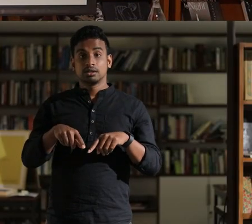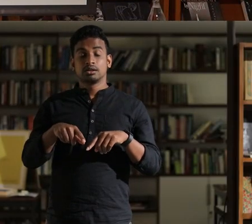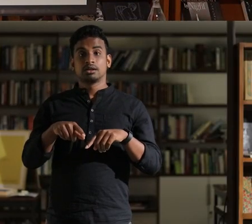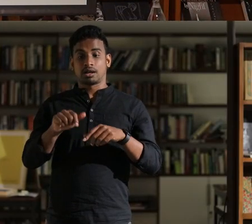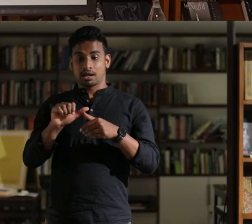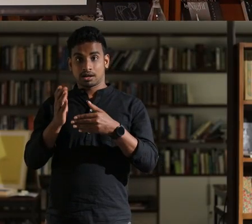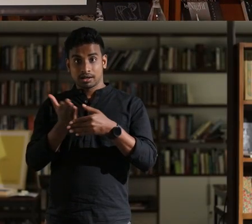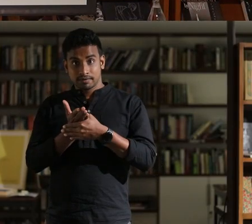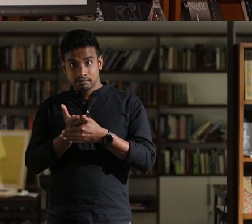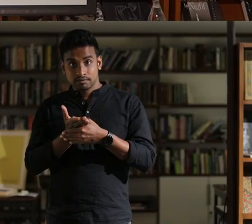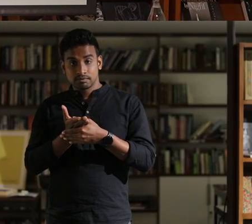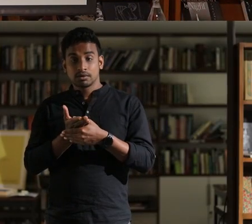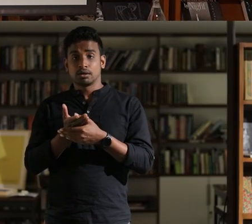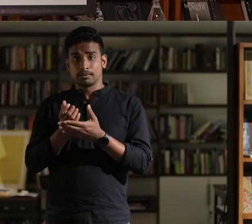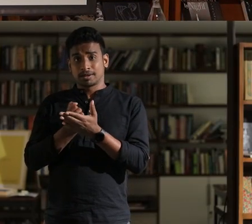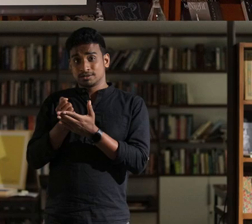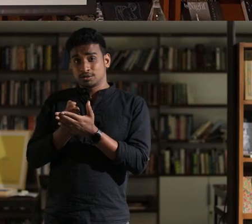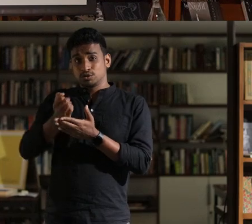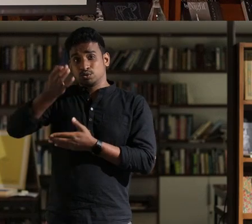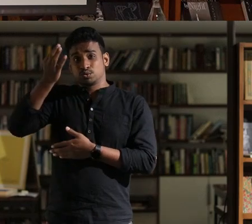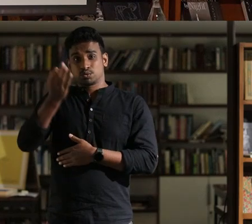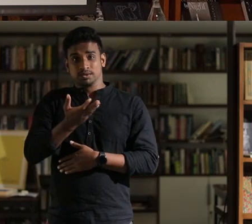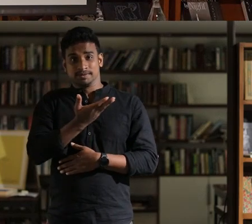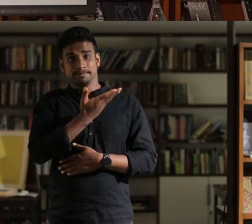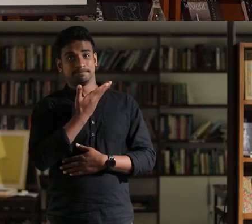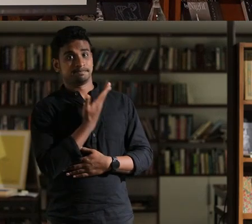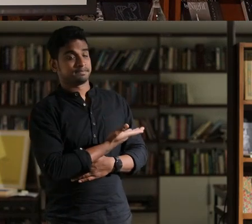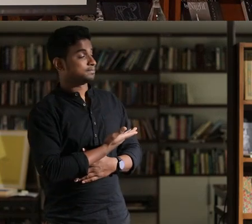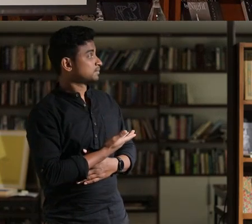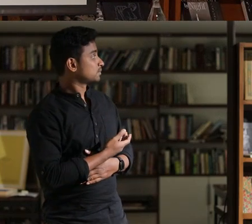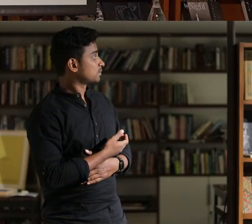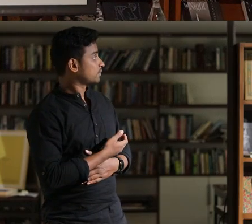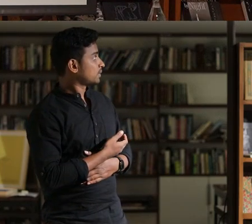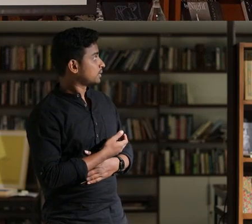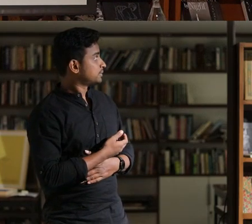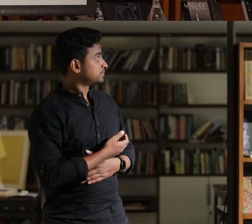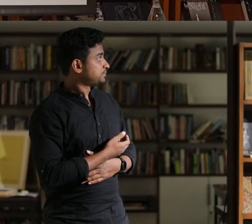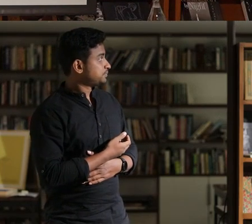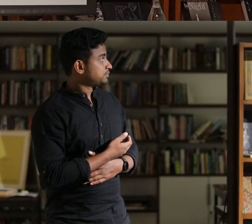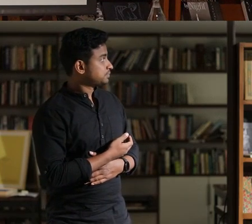and its use project. This is a story